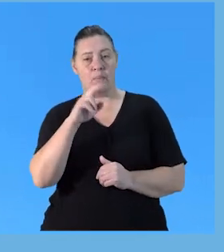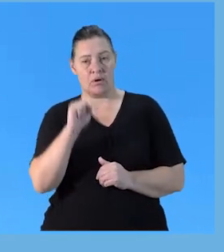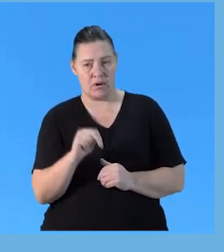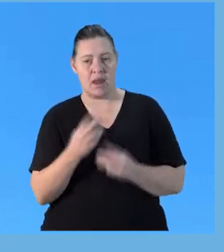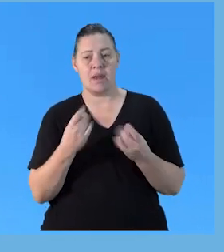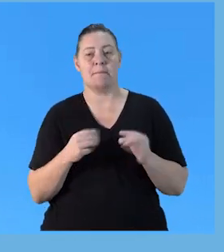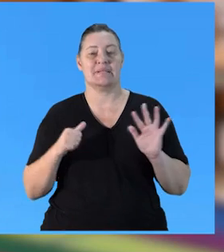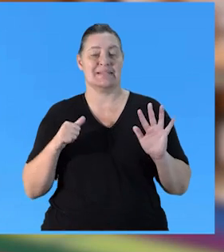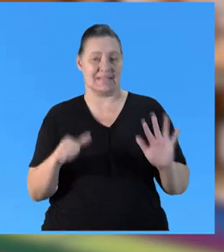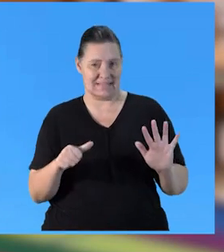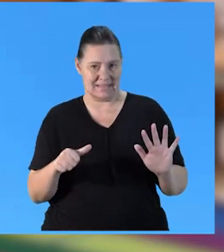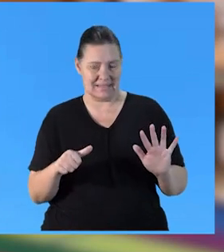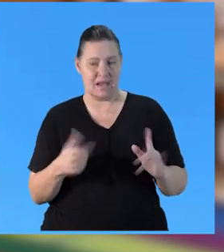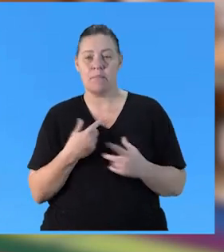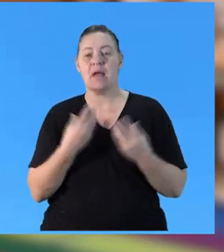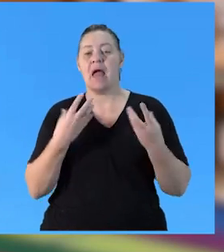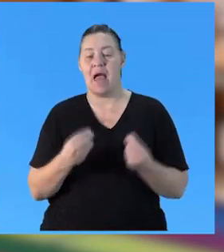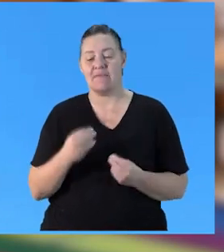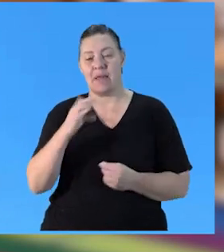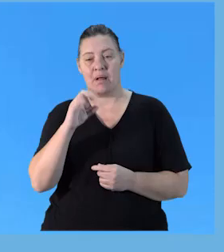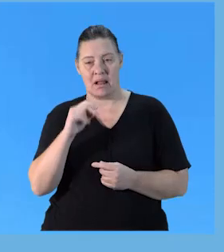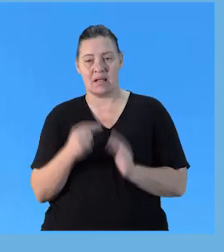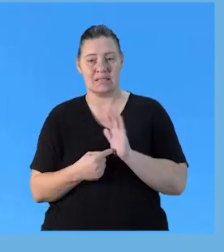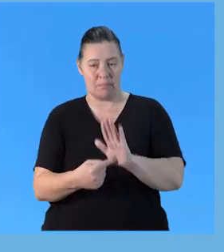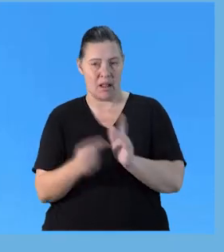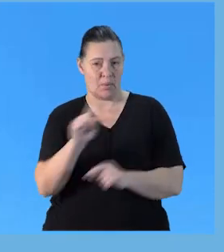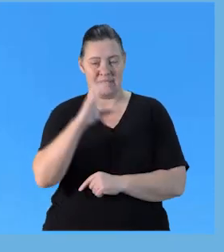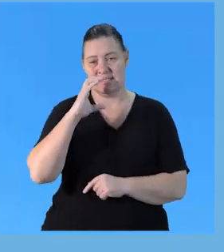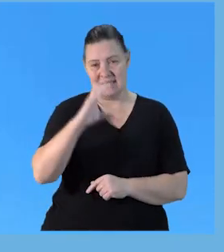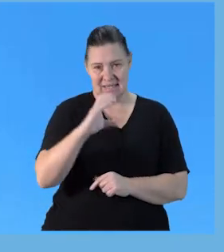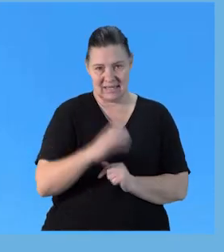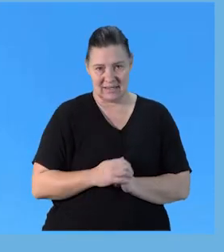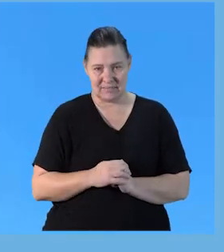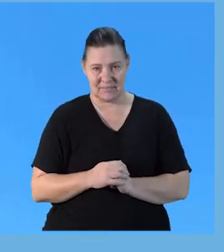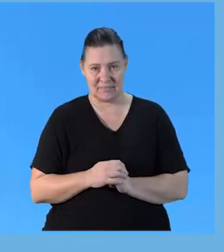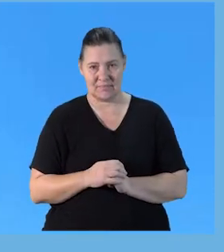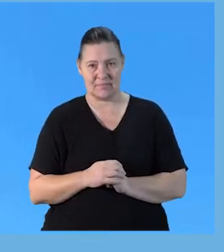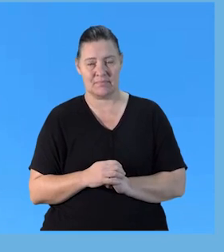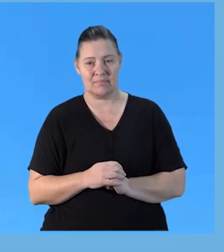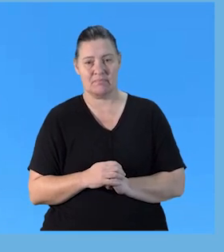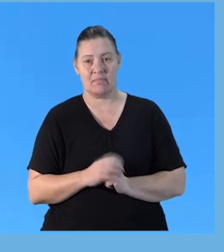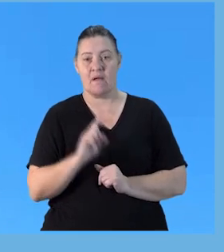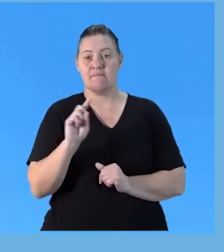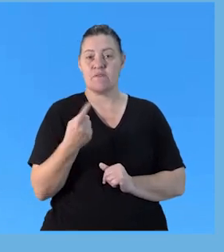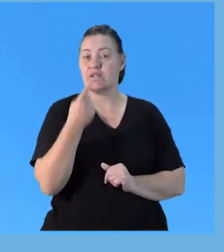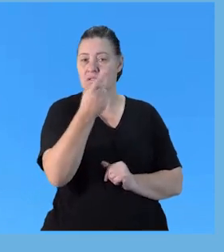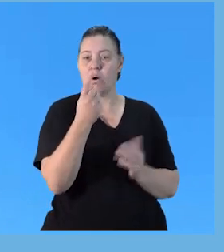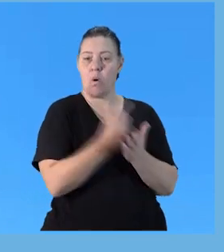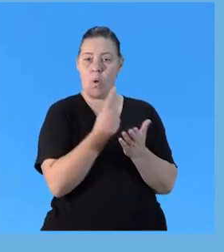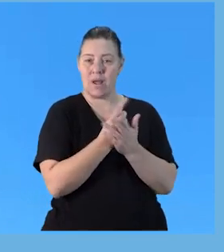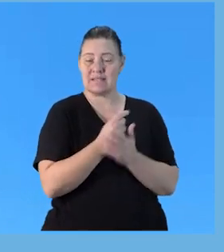It's also correct. So now the second question says, we need to look at the following circuit diagram and identify the number of